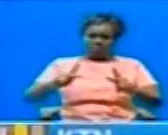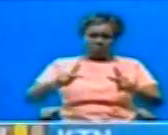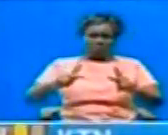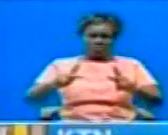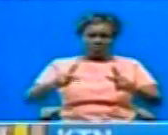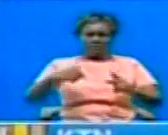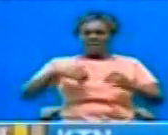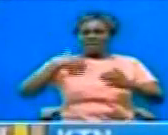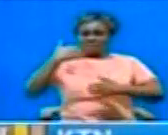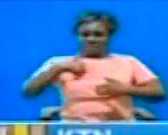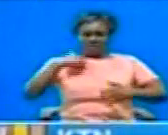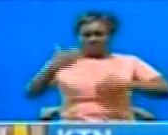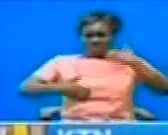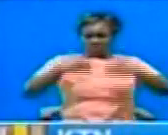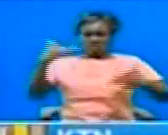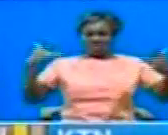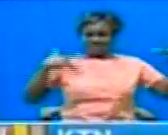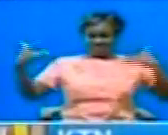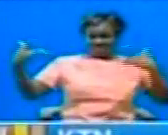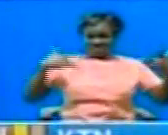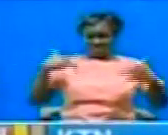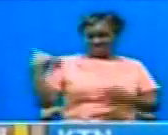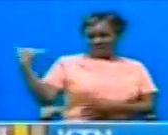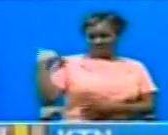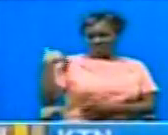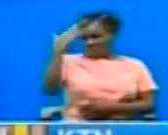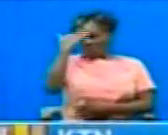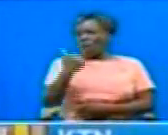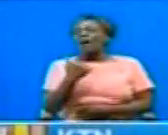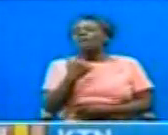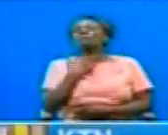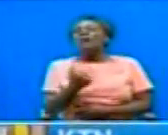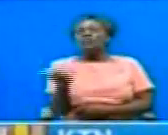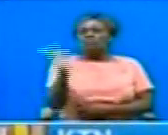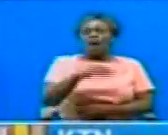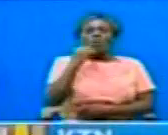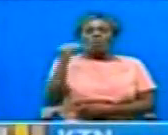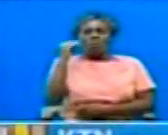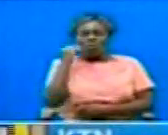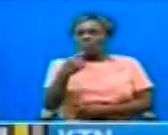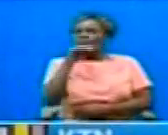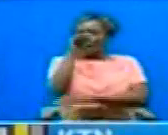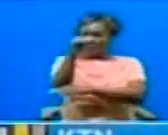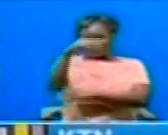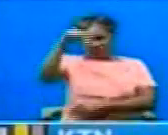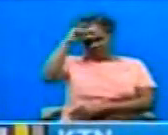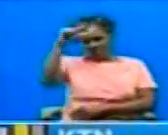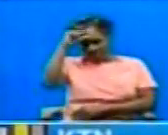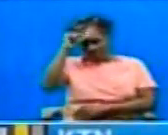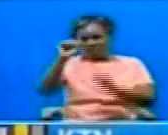am emotionally disturbed. In fact, ninatamani sana nirudi na ninaomba serikali ili